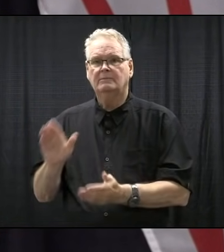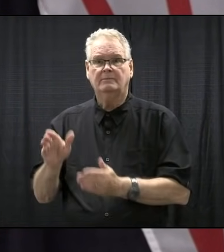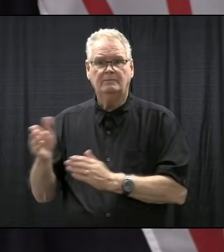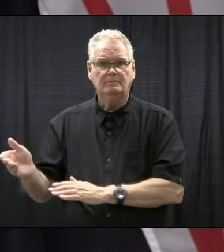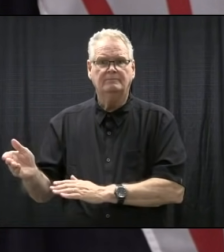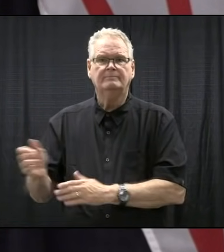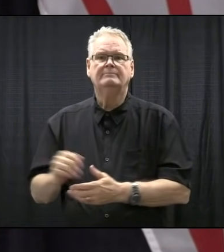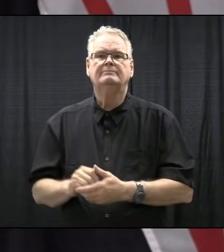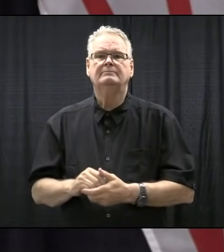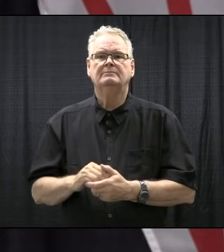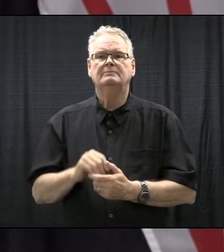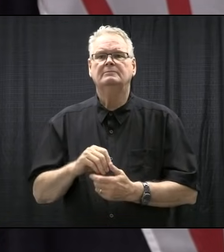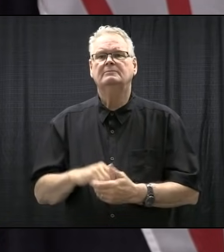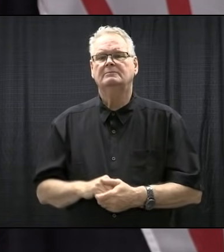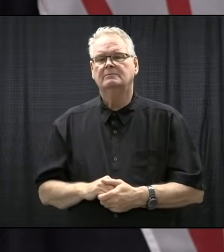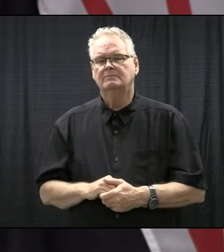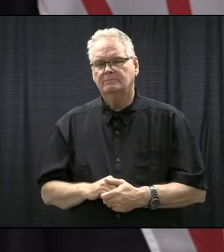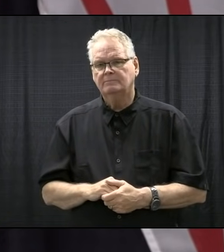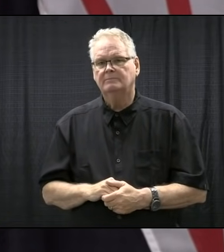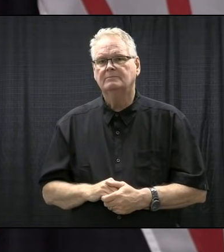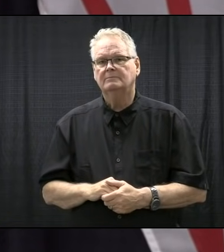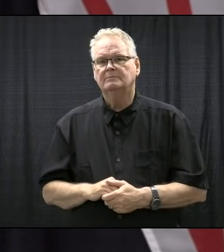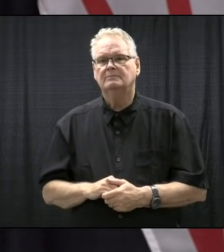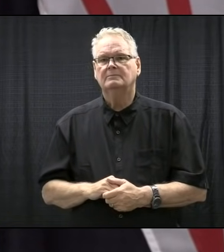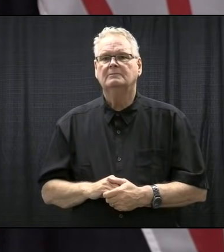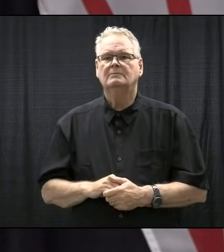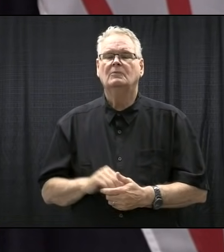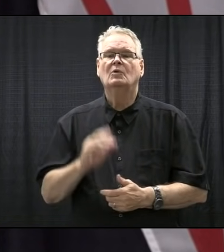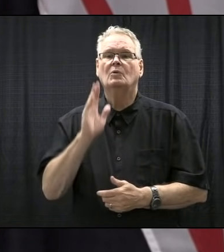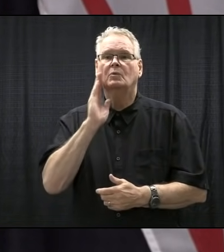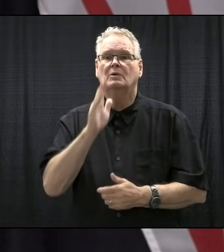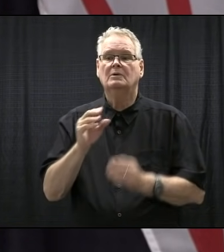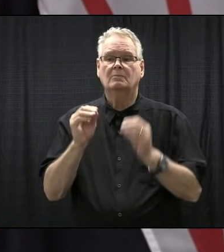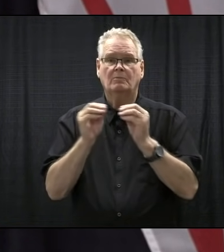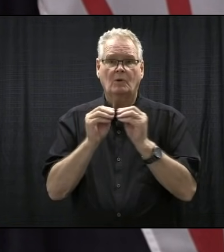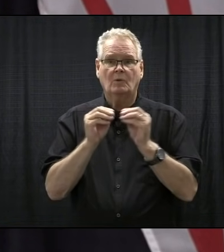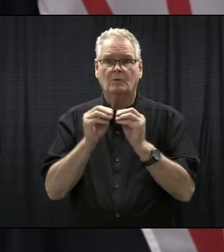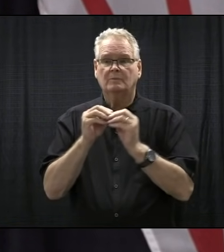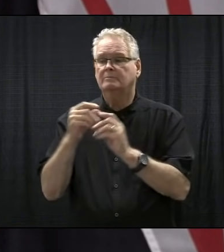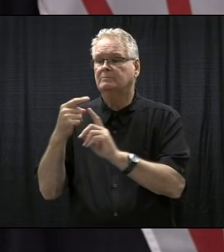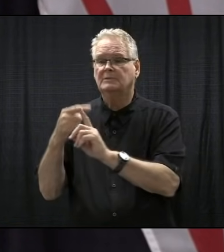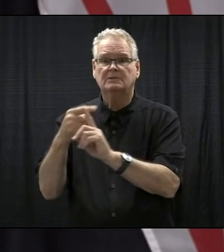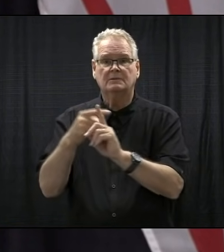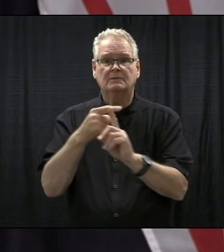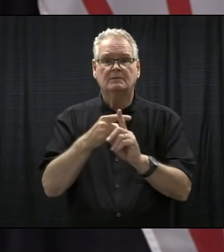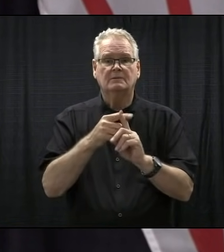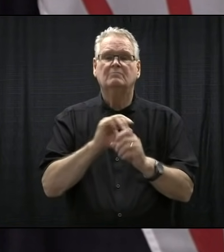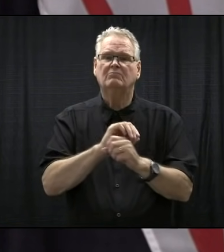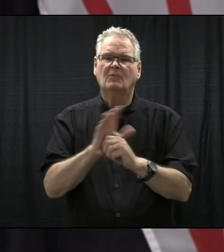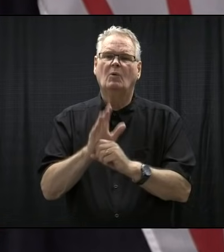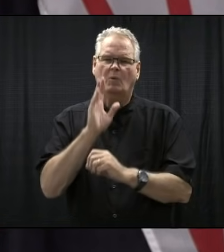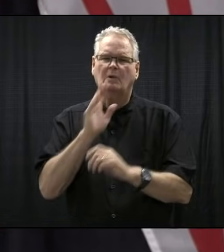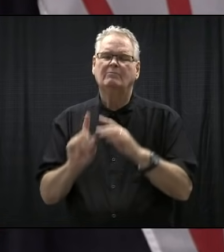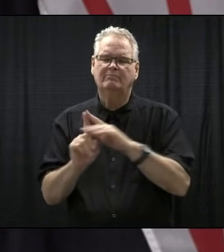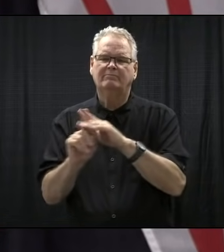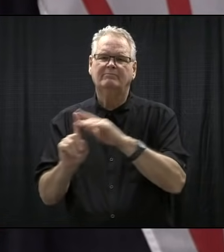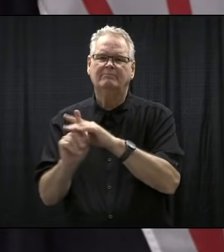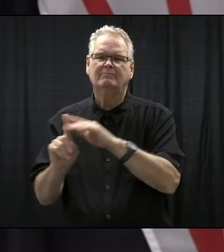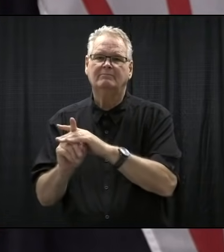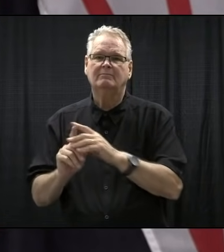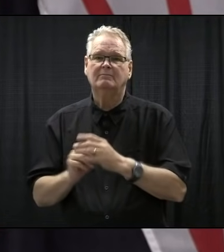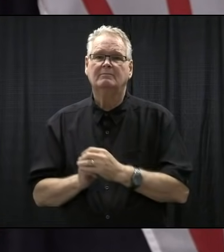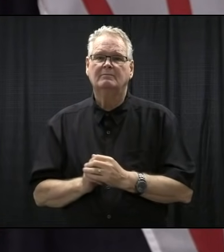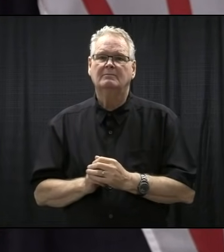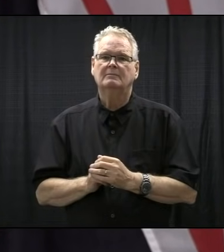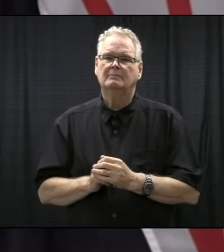it. We also have a very robust contact tracing system, which I think could be regarded as the envy